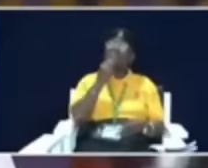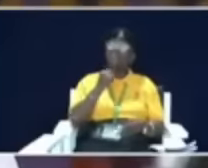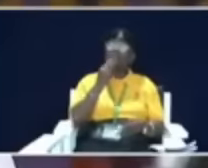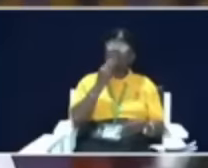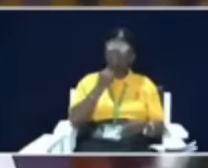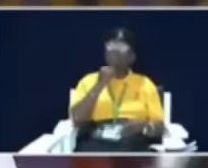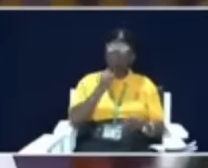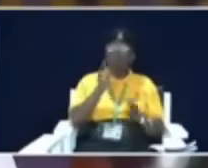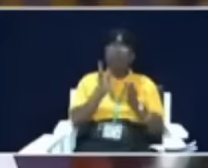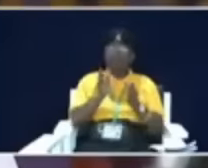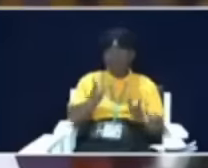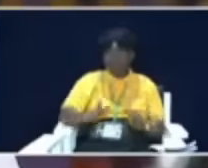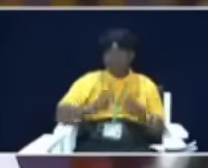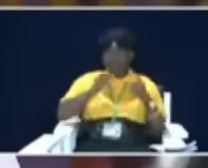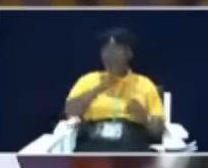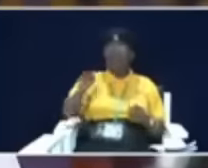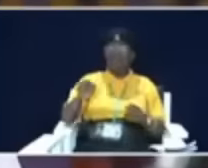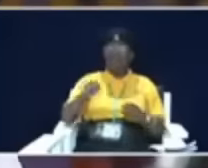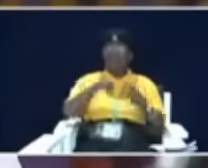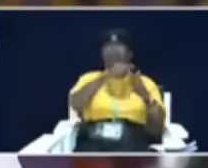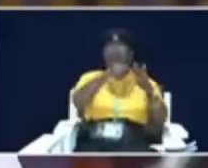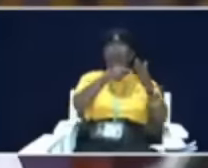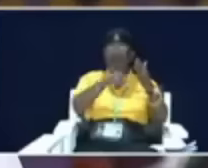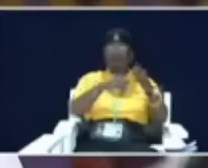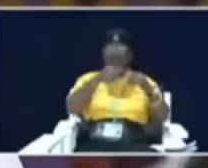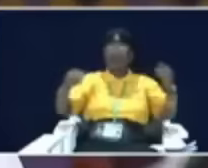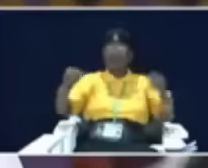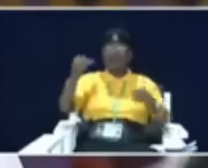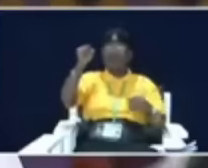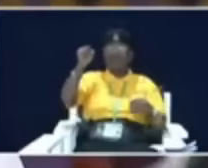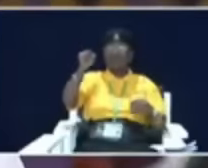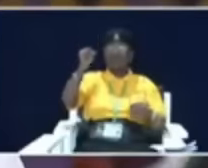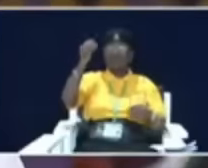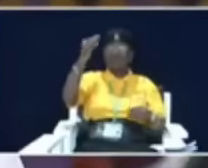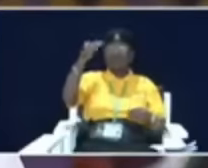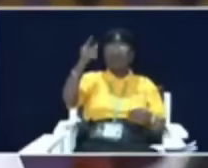living among enemies of the Jews.